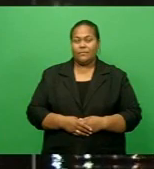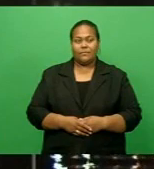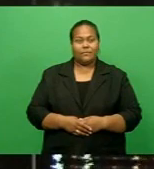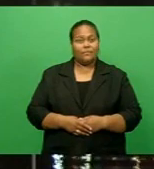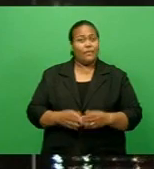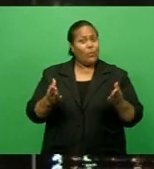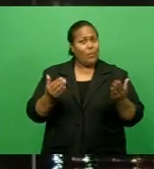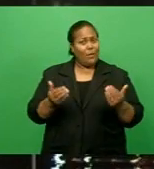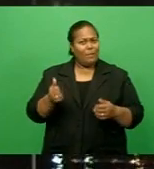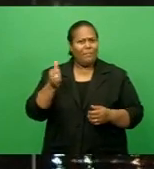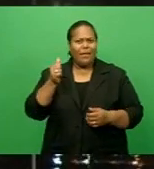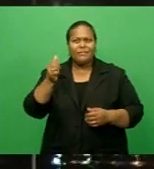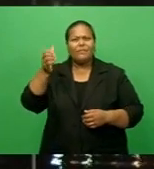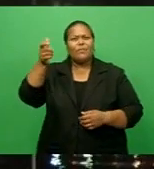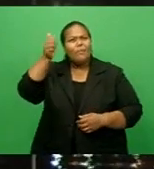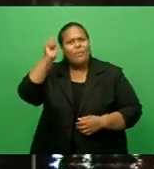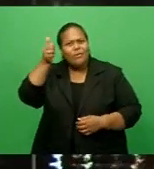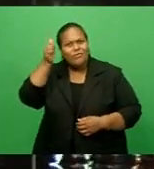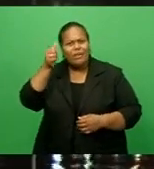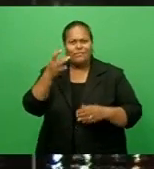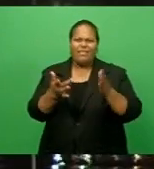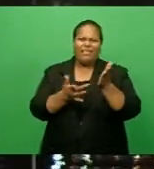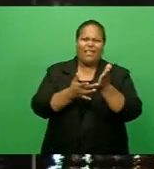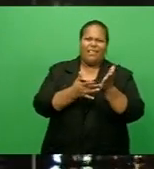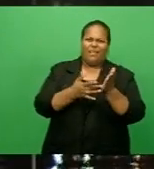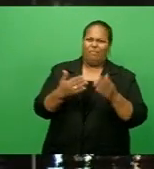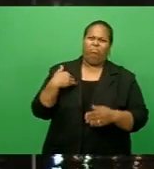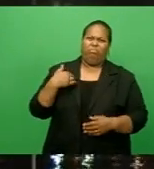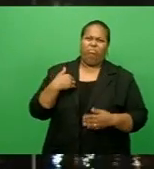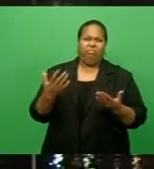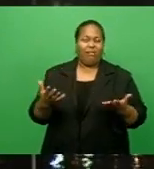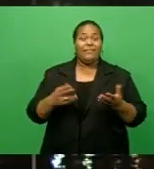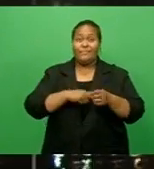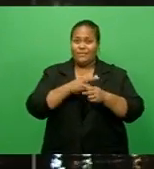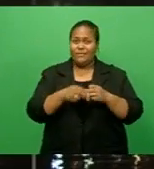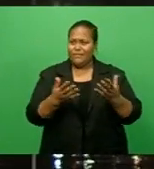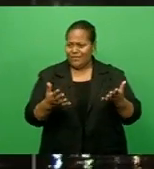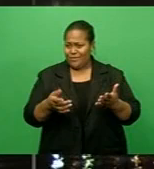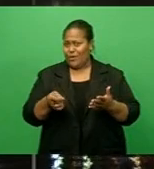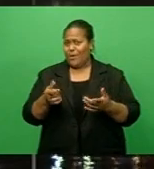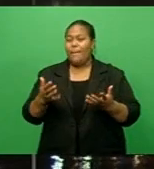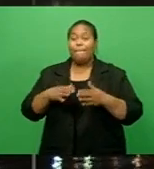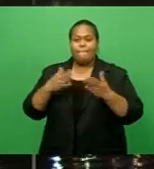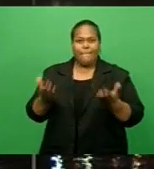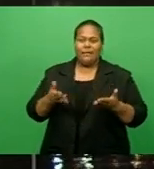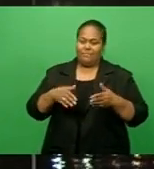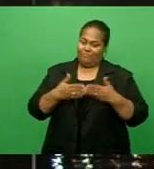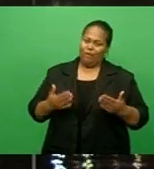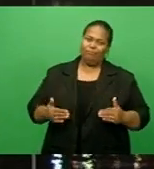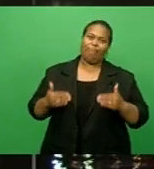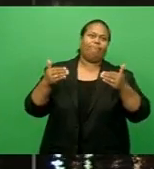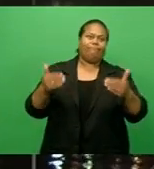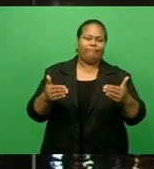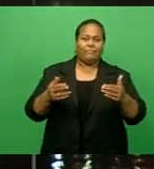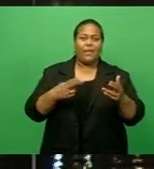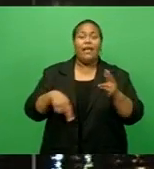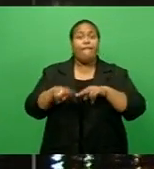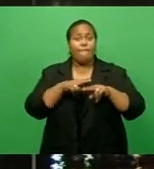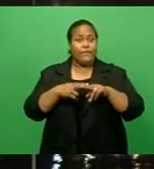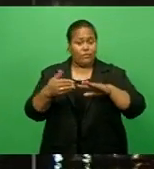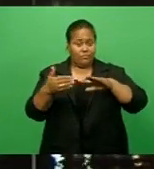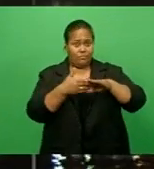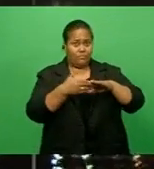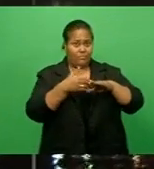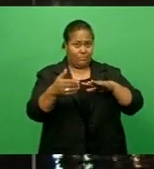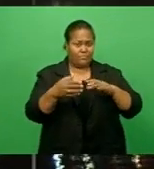Welcome back. We do apologise for the technical interruption to our bulletin earlier. However, moving forward, the effort of the Fiji Ports